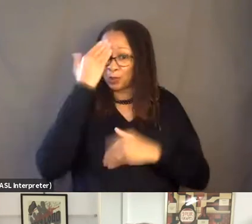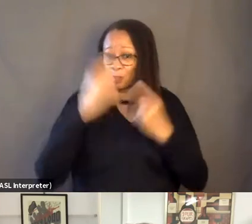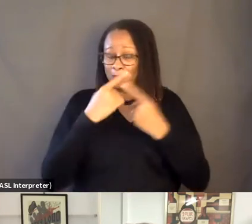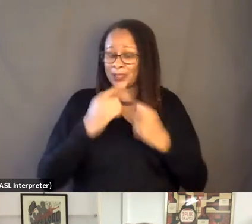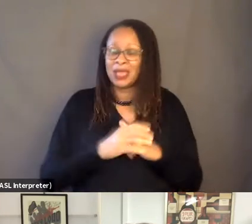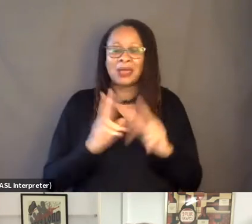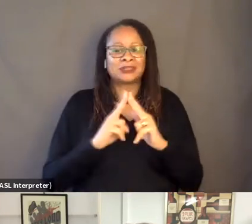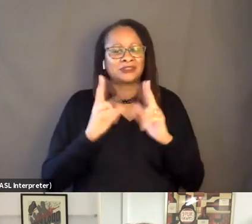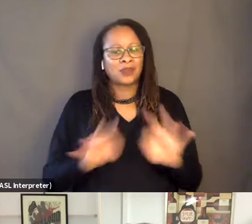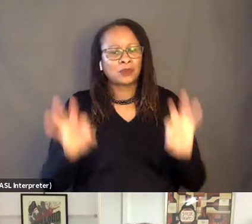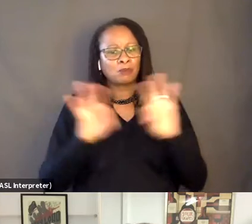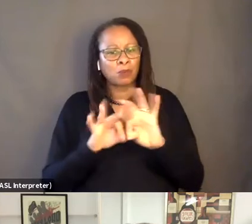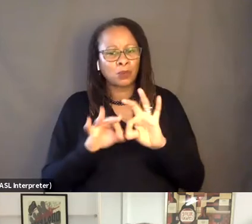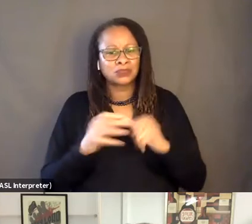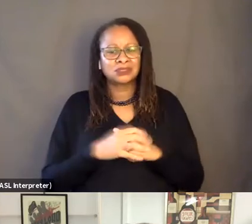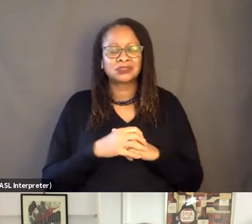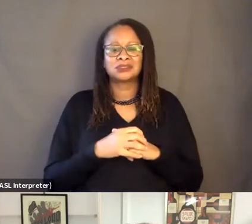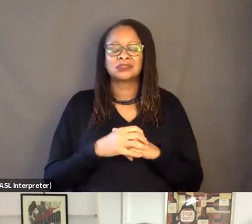it is important that